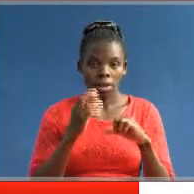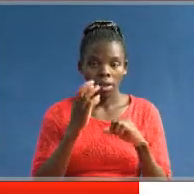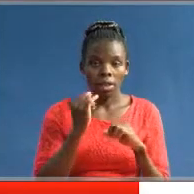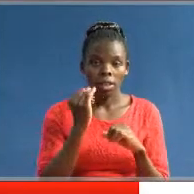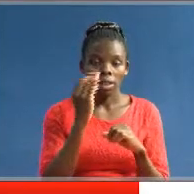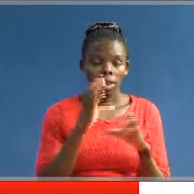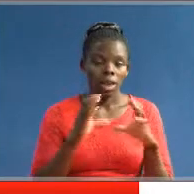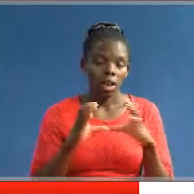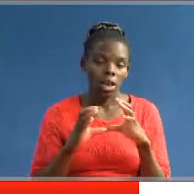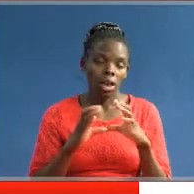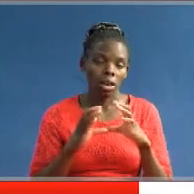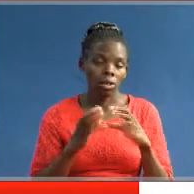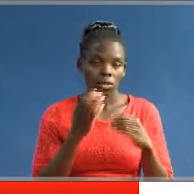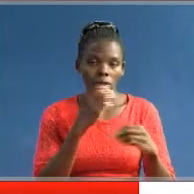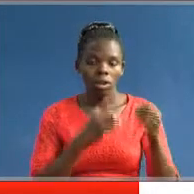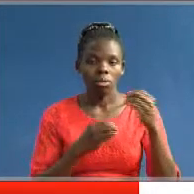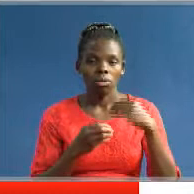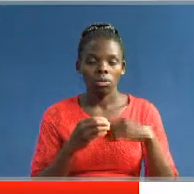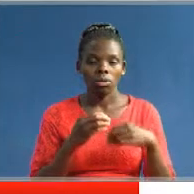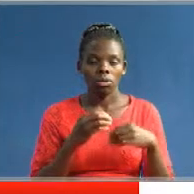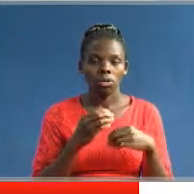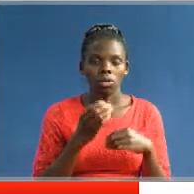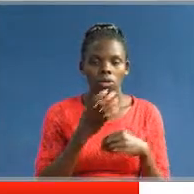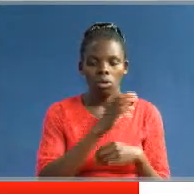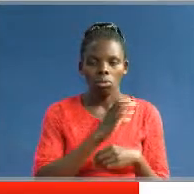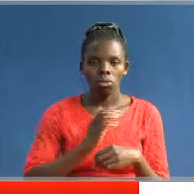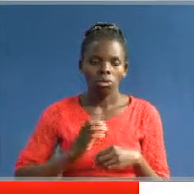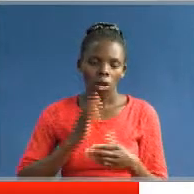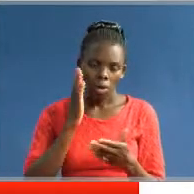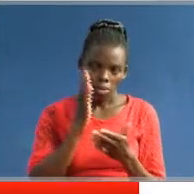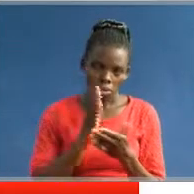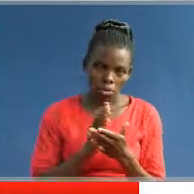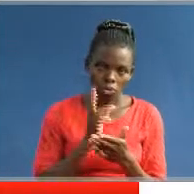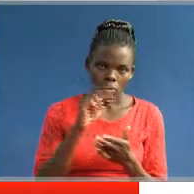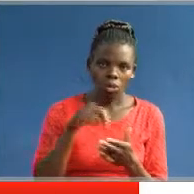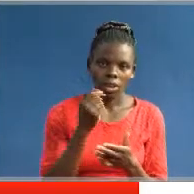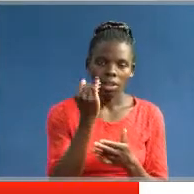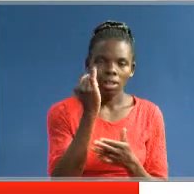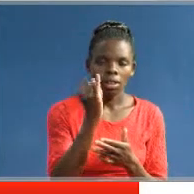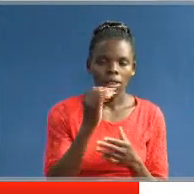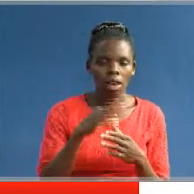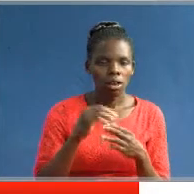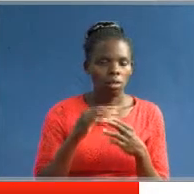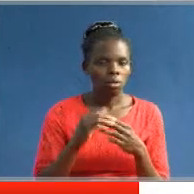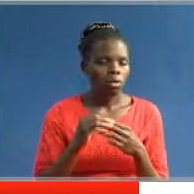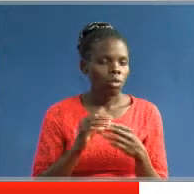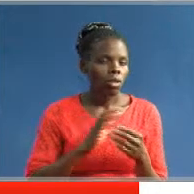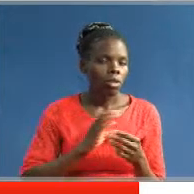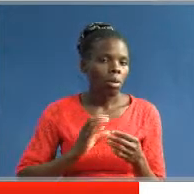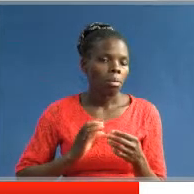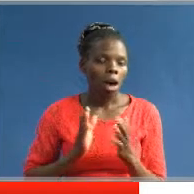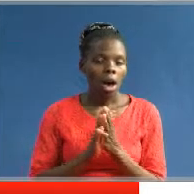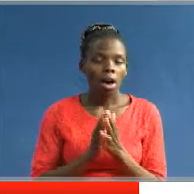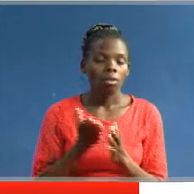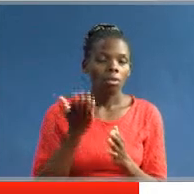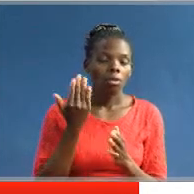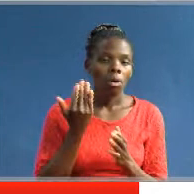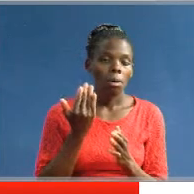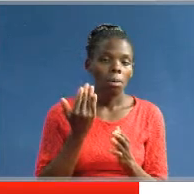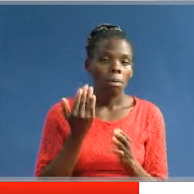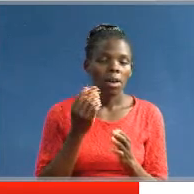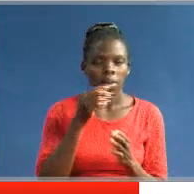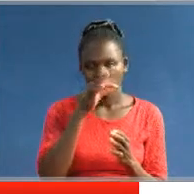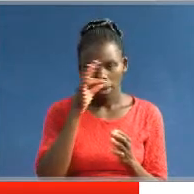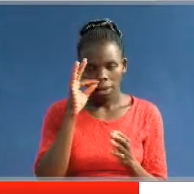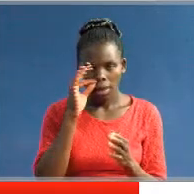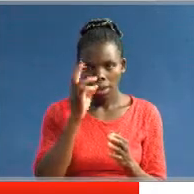and Anti-Corruption Commission. With the approval of Gresham Motachi, a nominee for the chairmanships, and former Nyeri Town MP